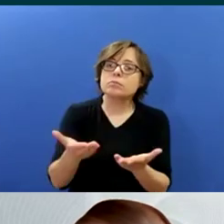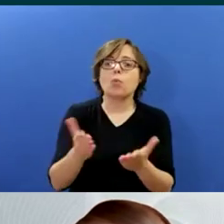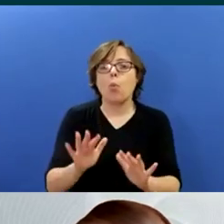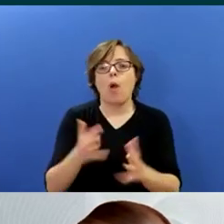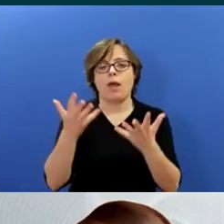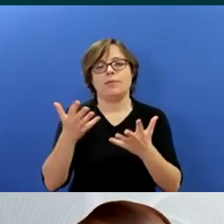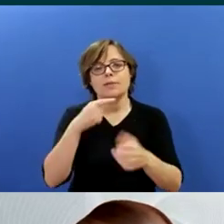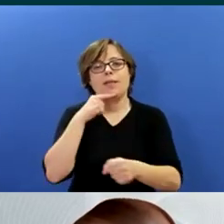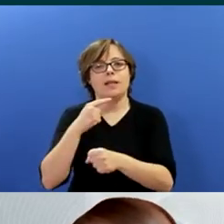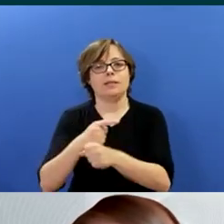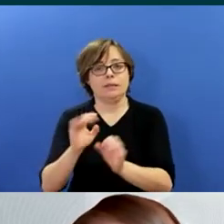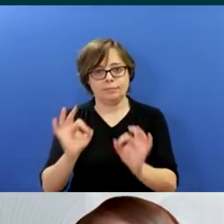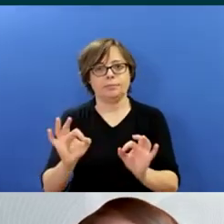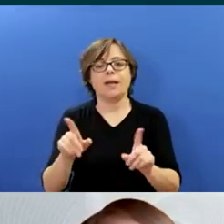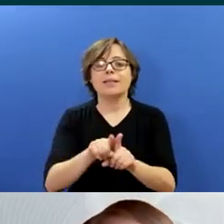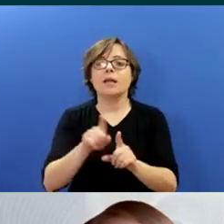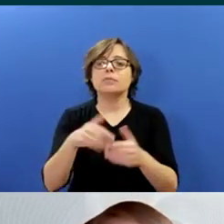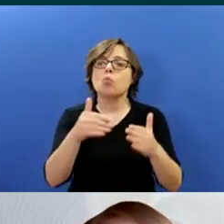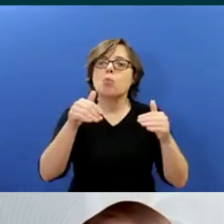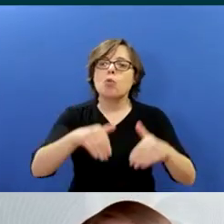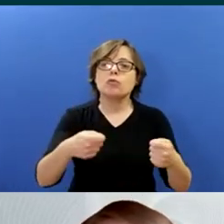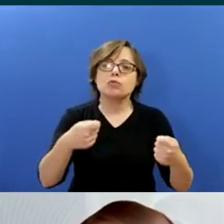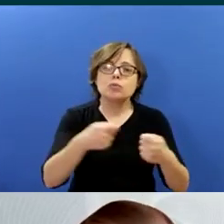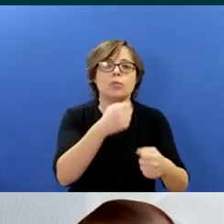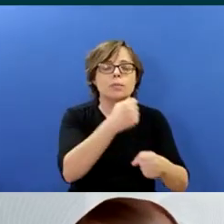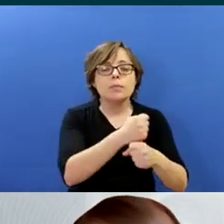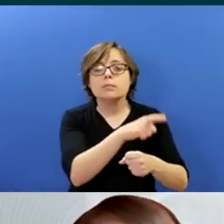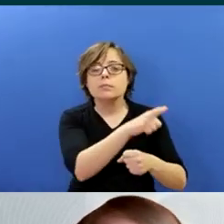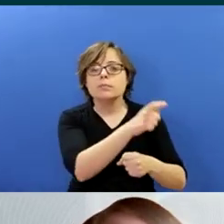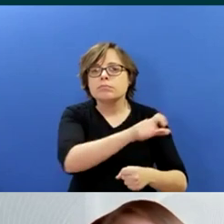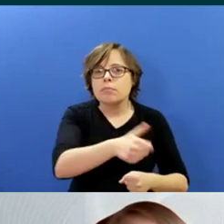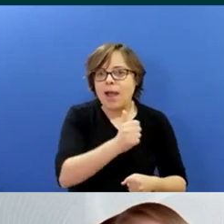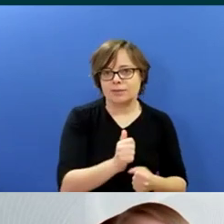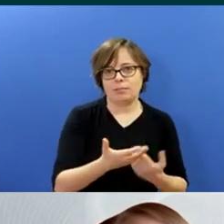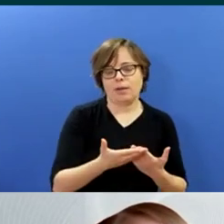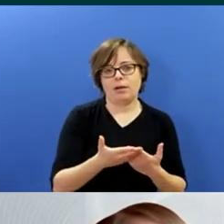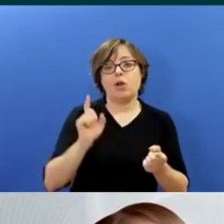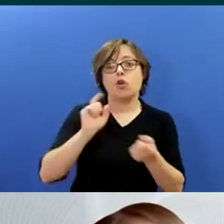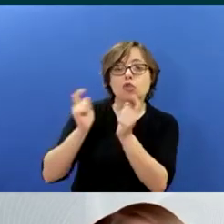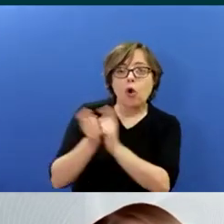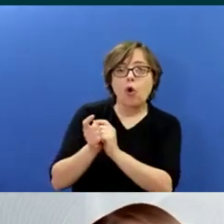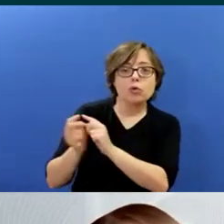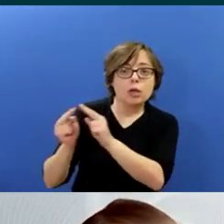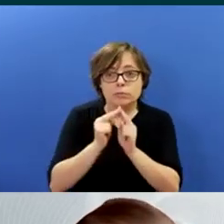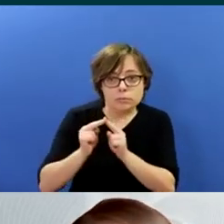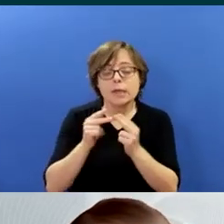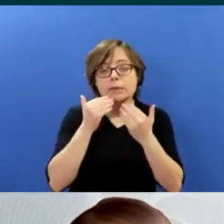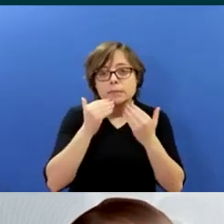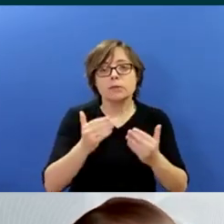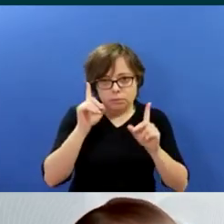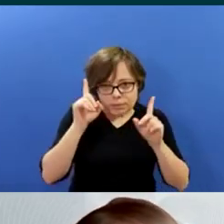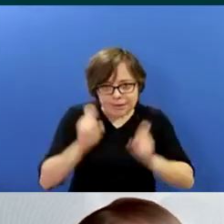phases, to connect neighbors, to enable their first steps, and to help the